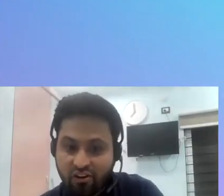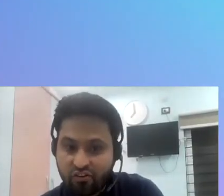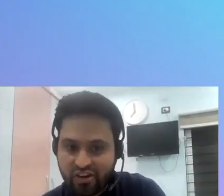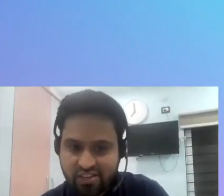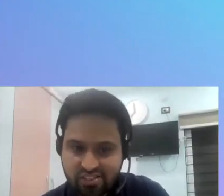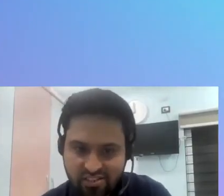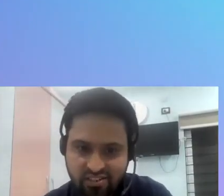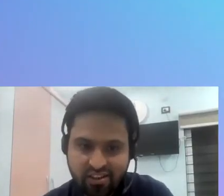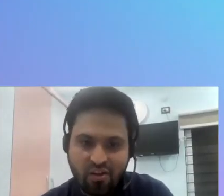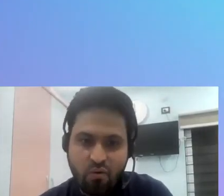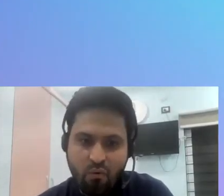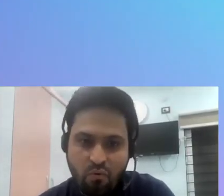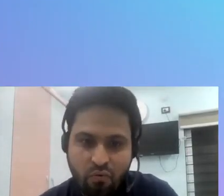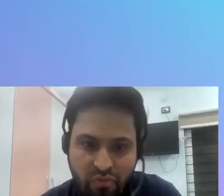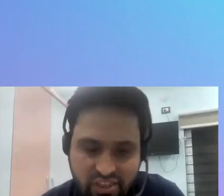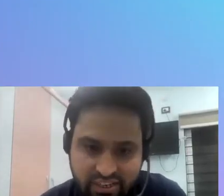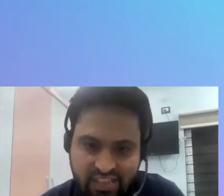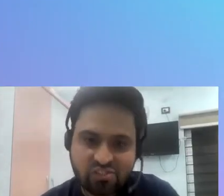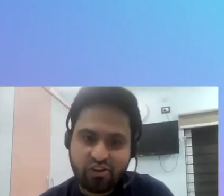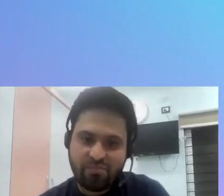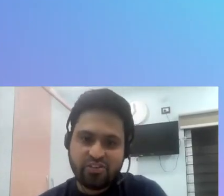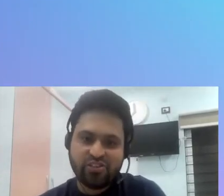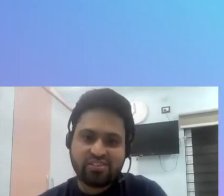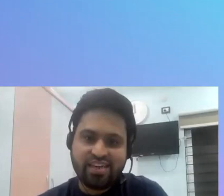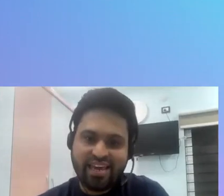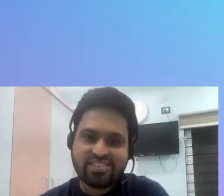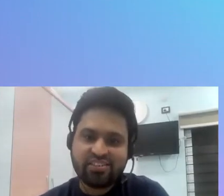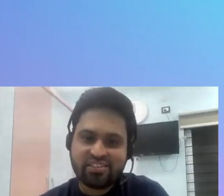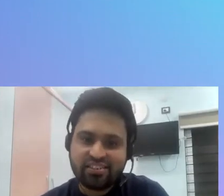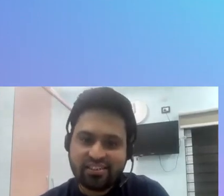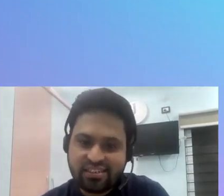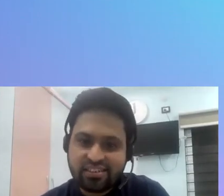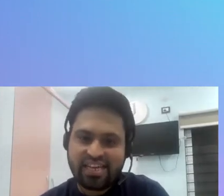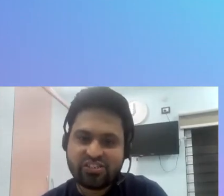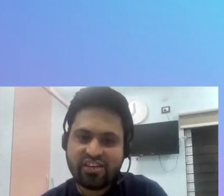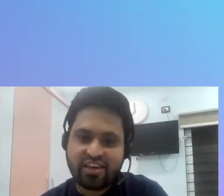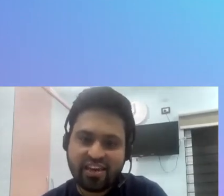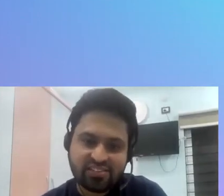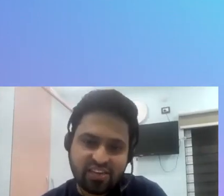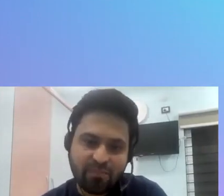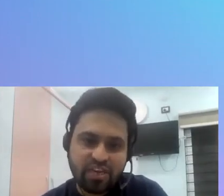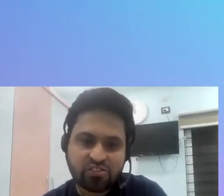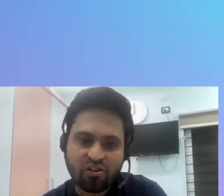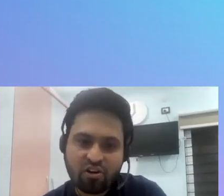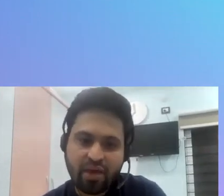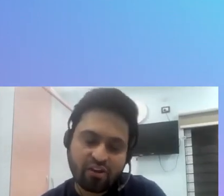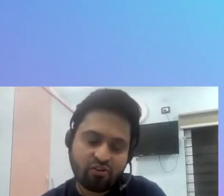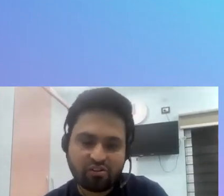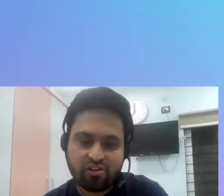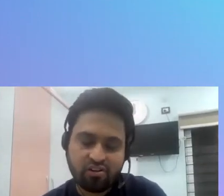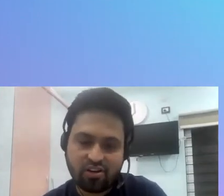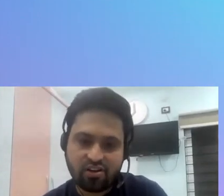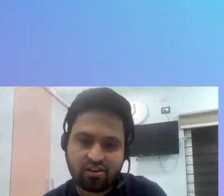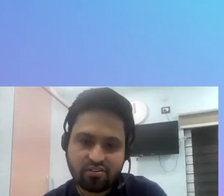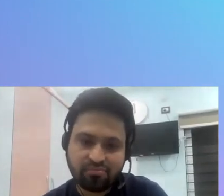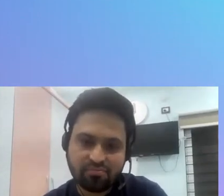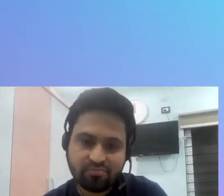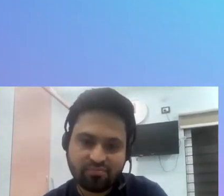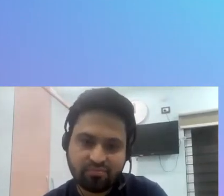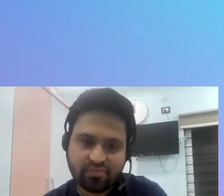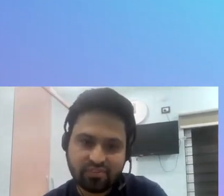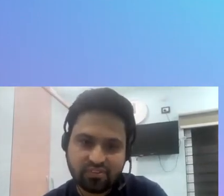for color contrast with the text on images, is it testing against the image or background color?